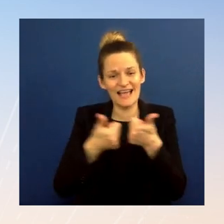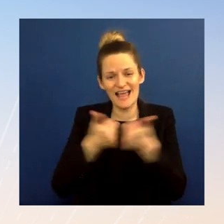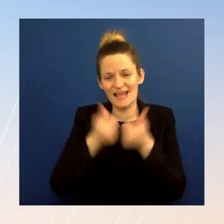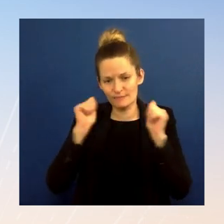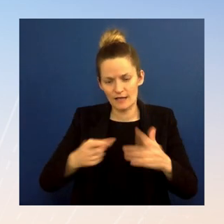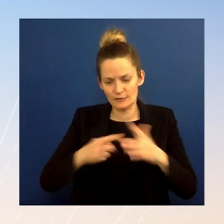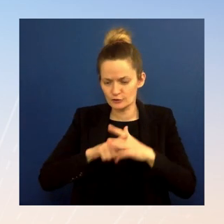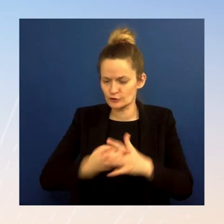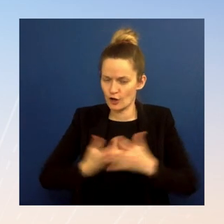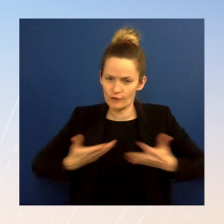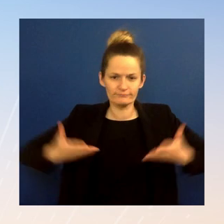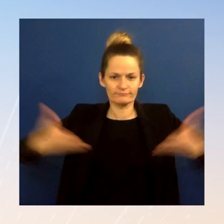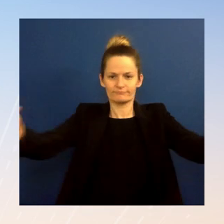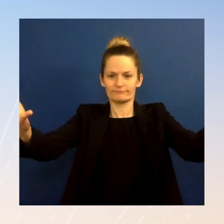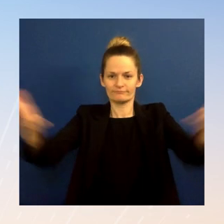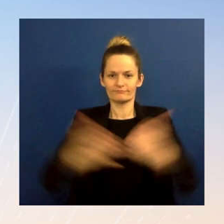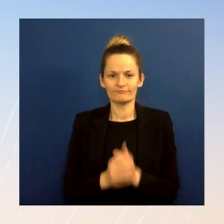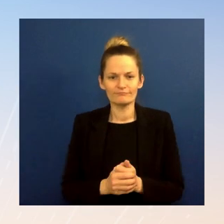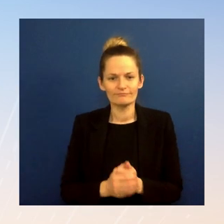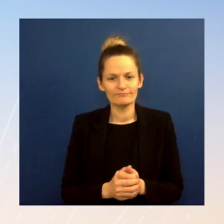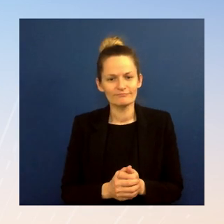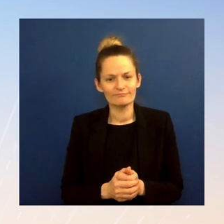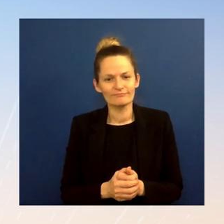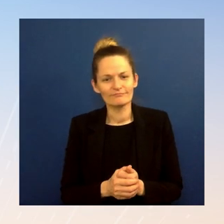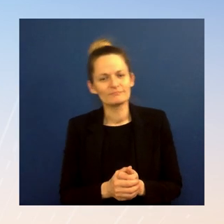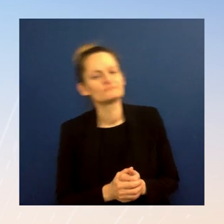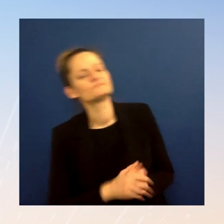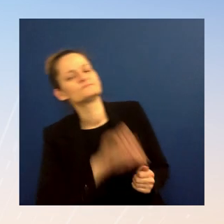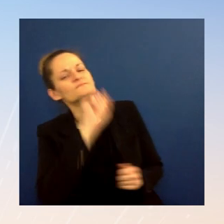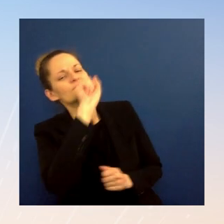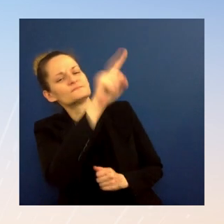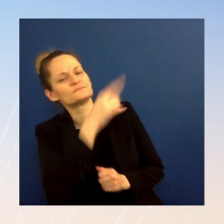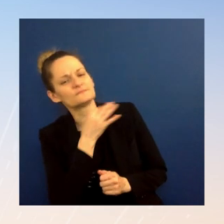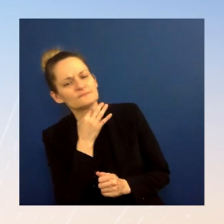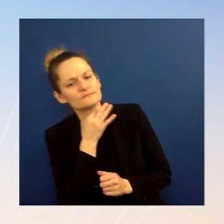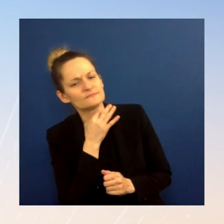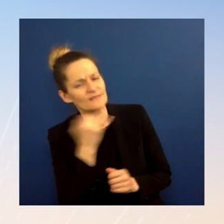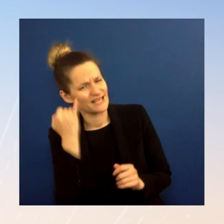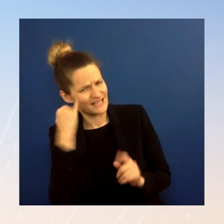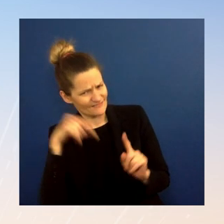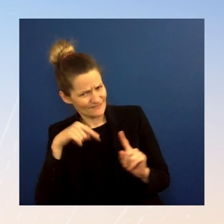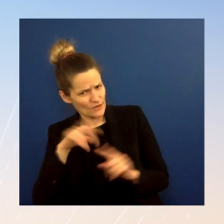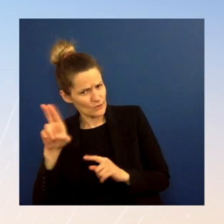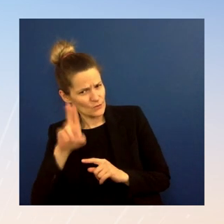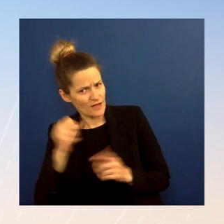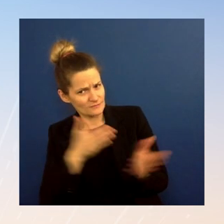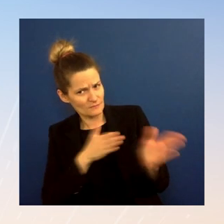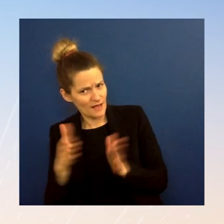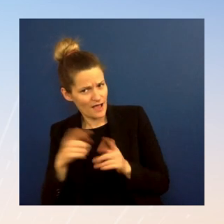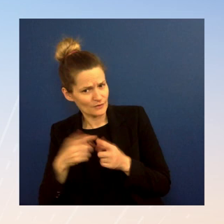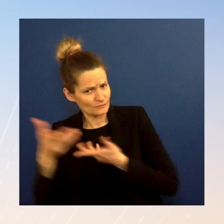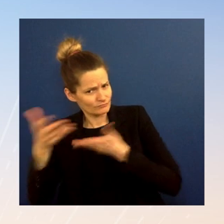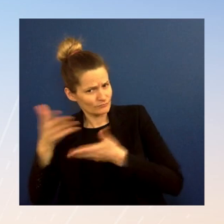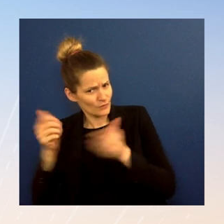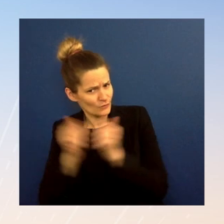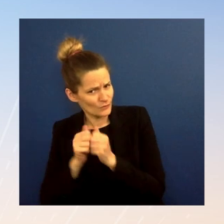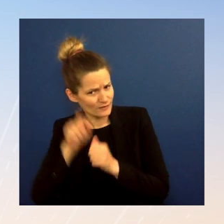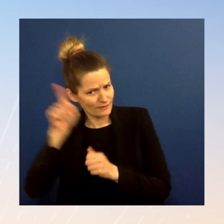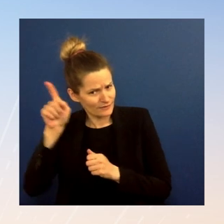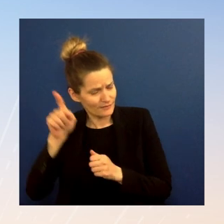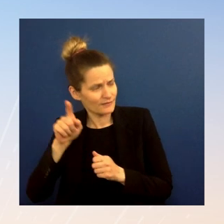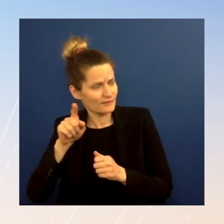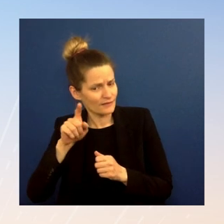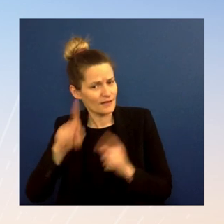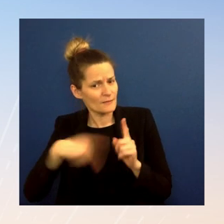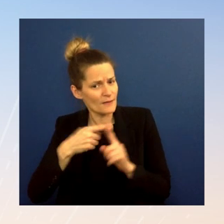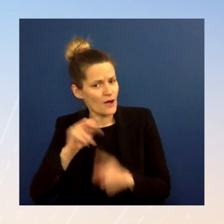with Russia on the Iran nuclear deal and perhaps some of these other climate initiatives, what does President Biden expect Russia to bring